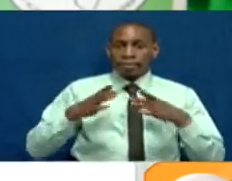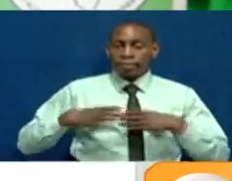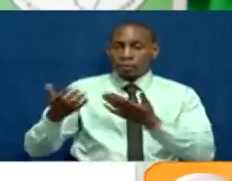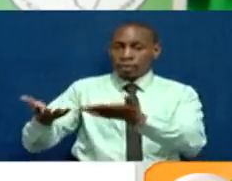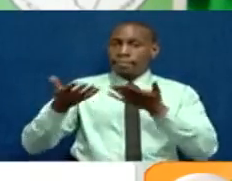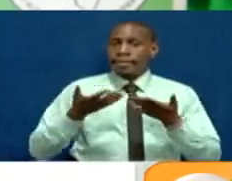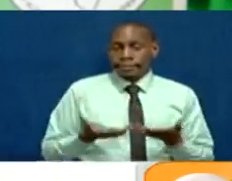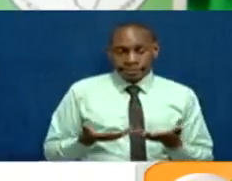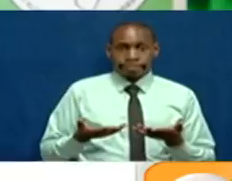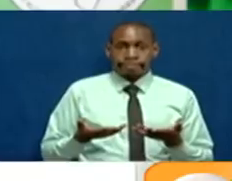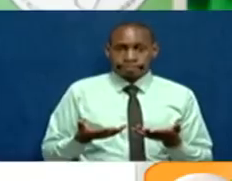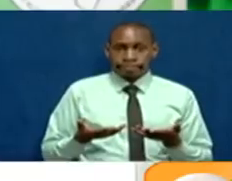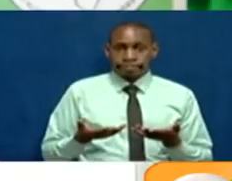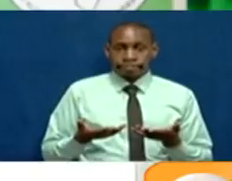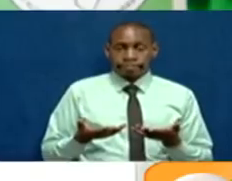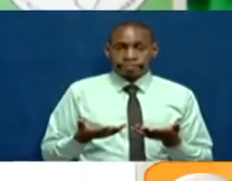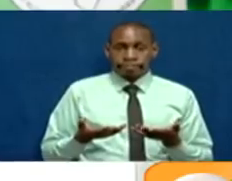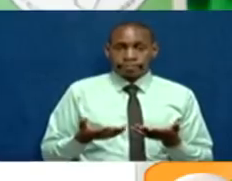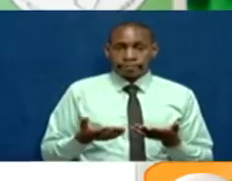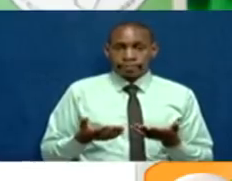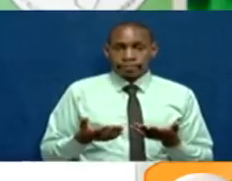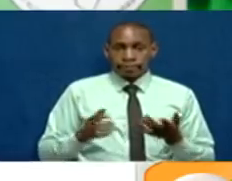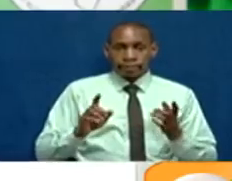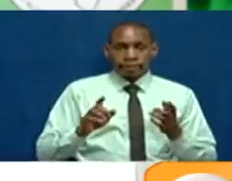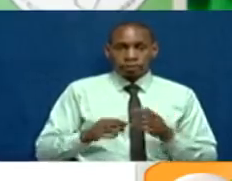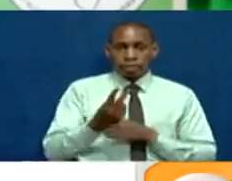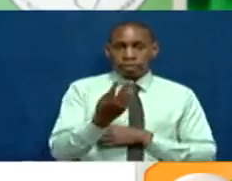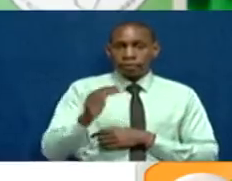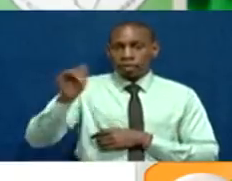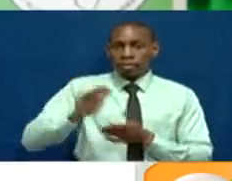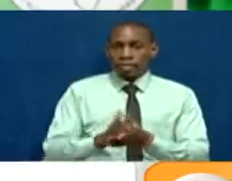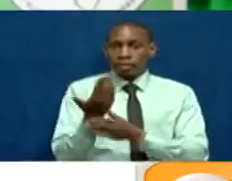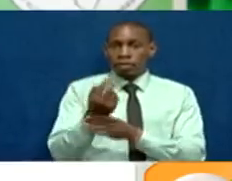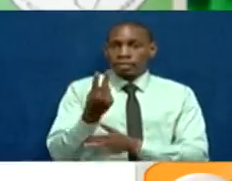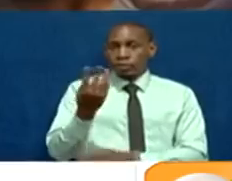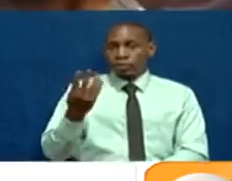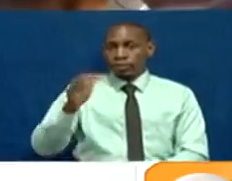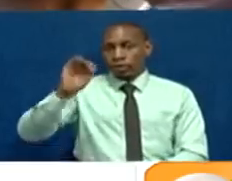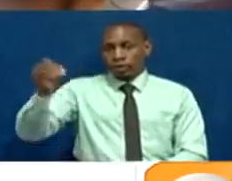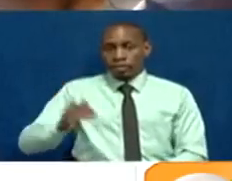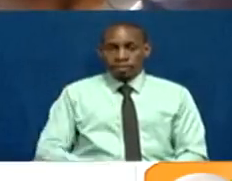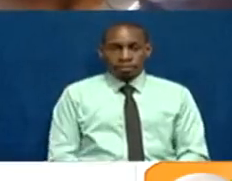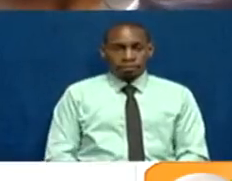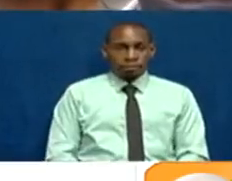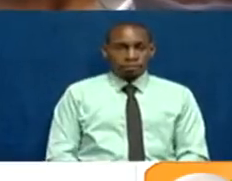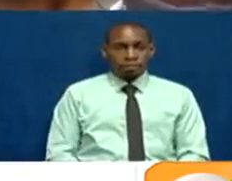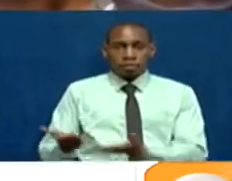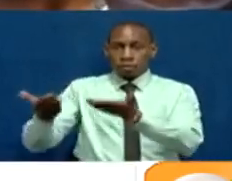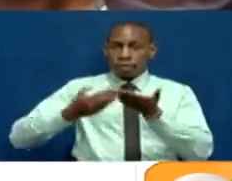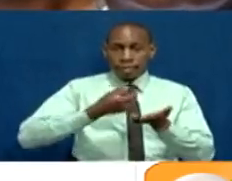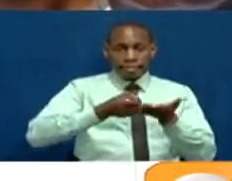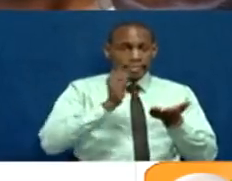submitted on the face value 24 counties, documents for 24 counties. Yes, we have gotten